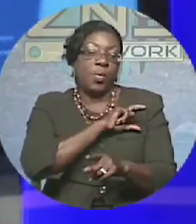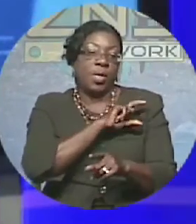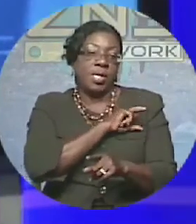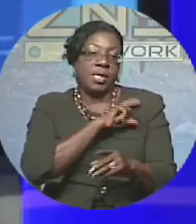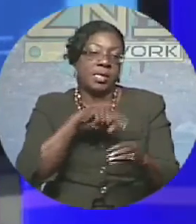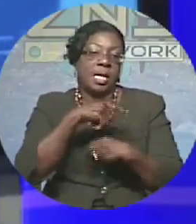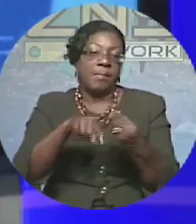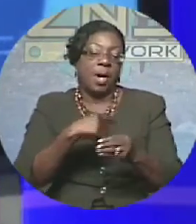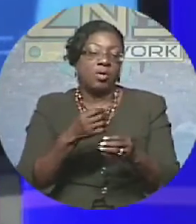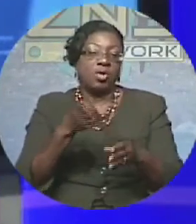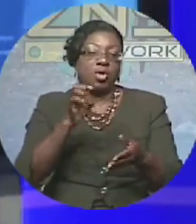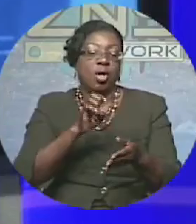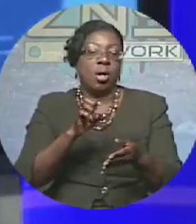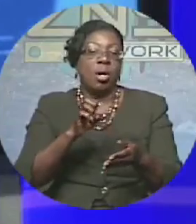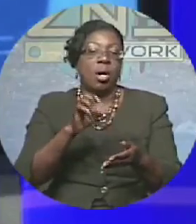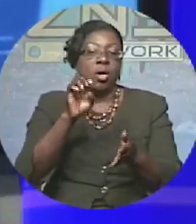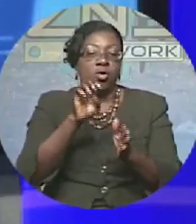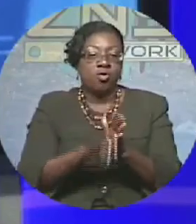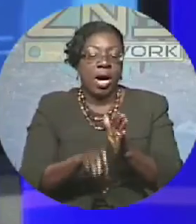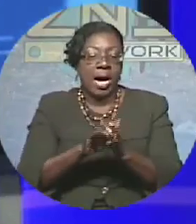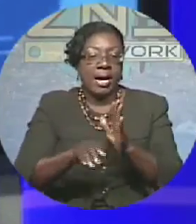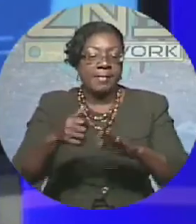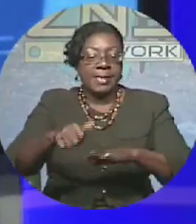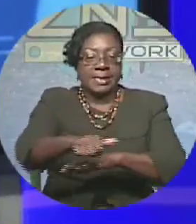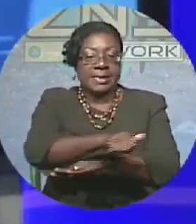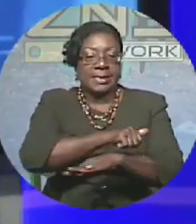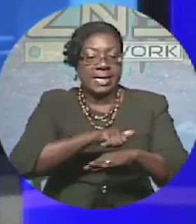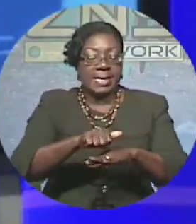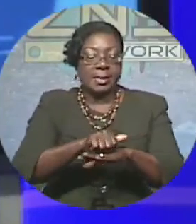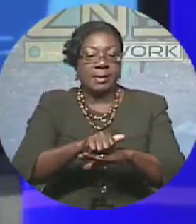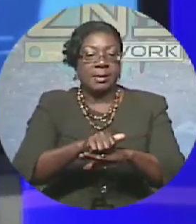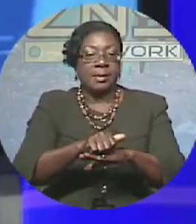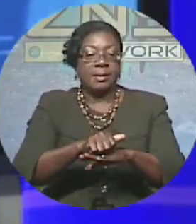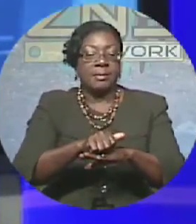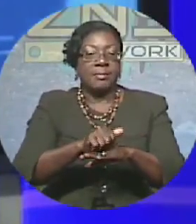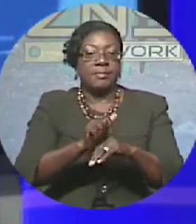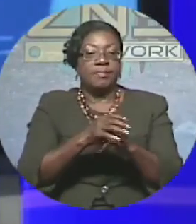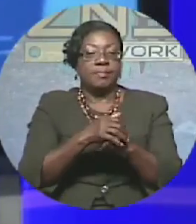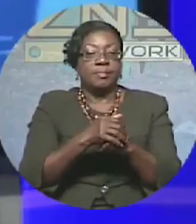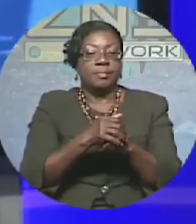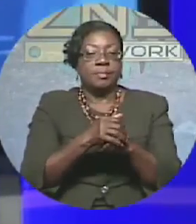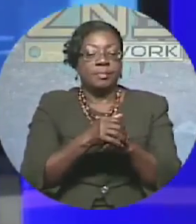attorney Neil Brathwaite, and Daryl Taylor are prosecuting the case. Justice Bernard Turner is presiding.